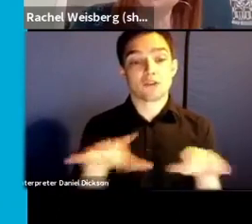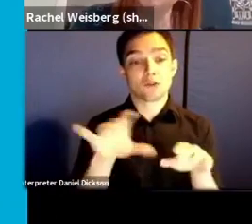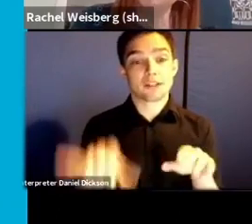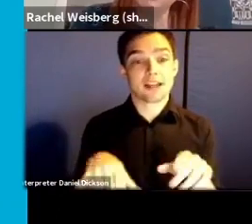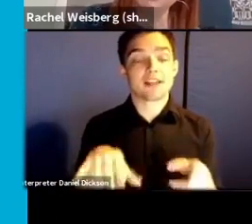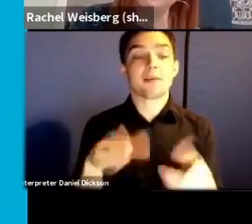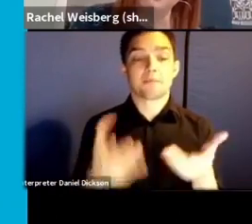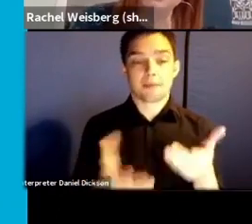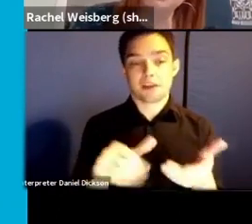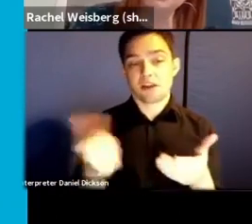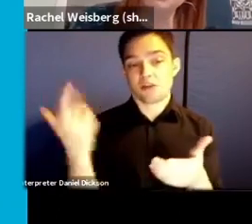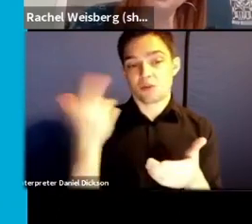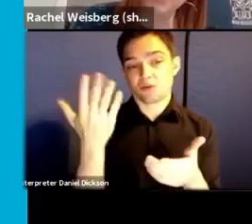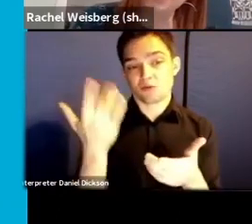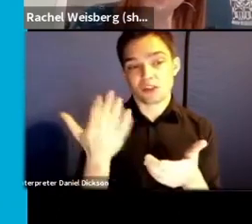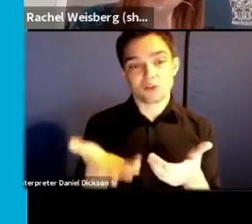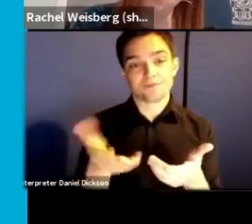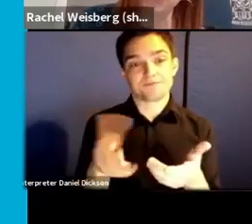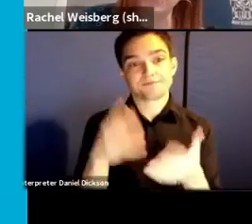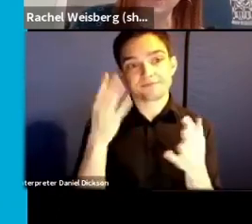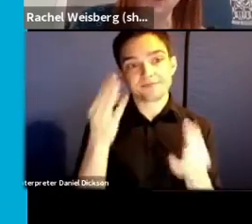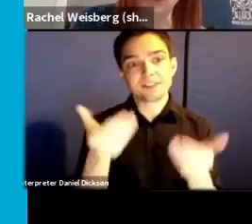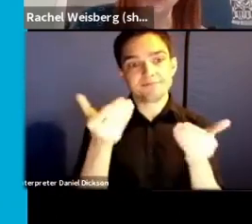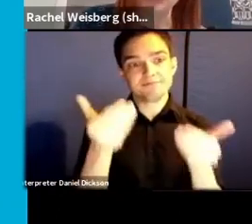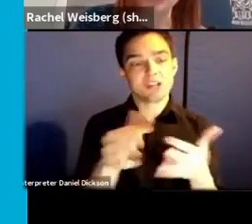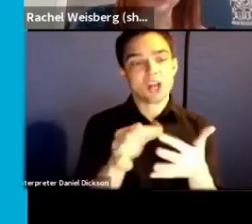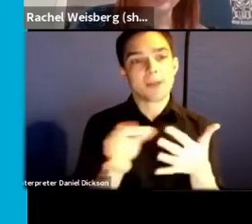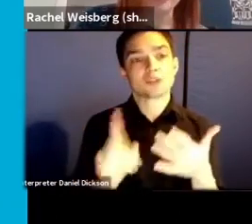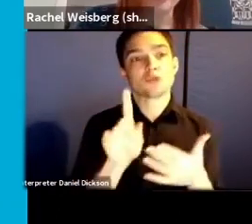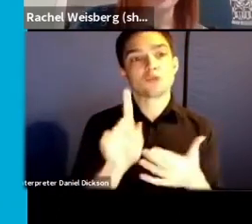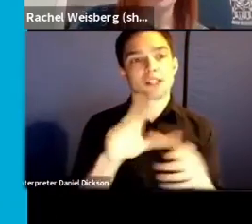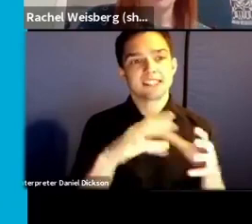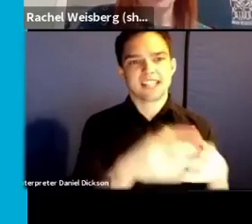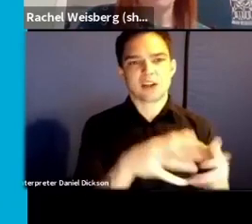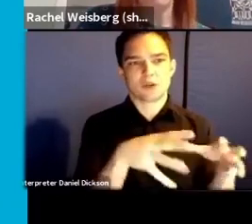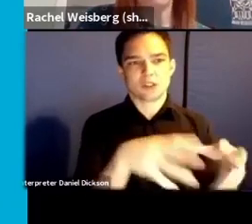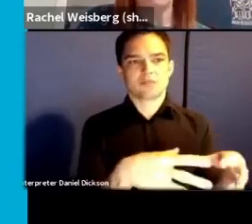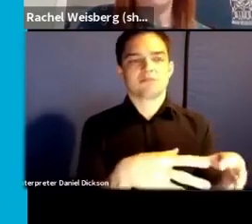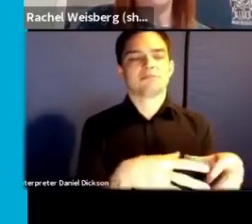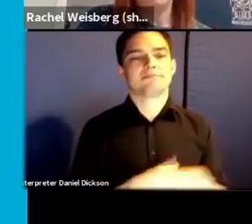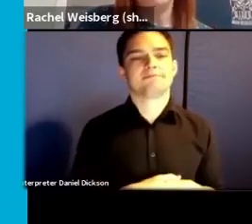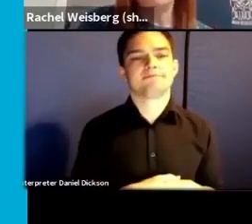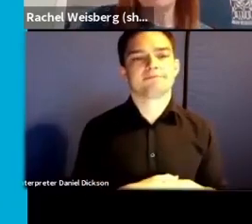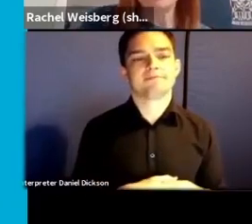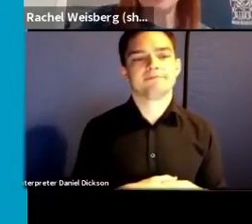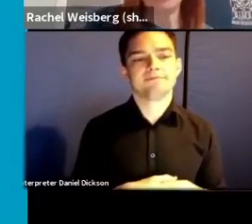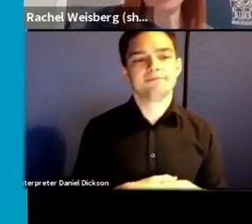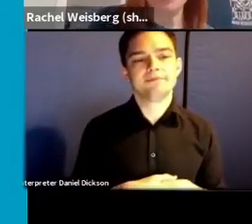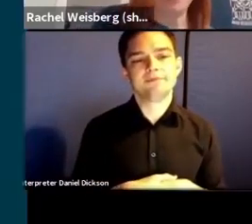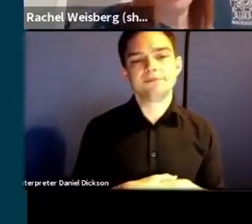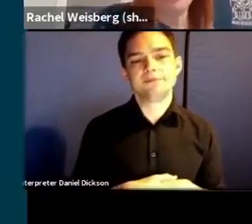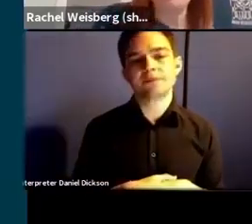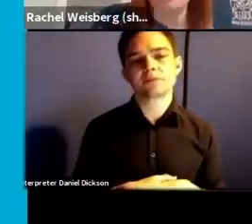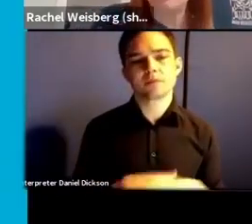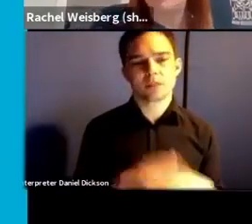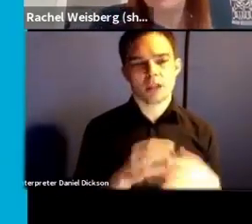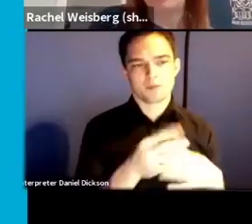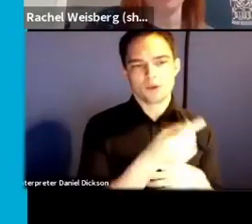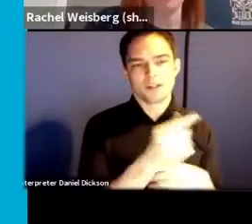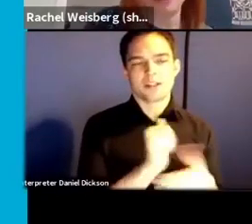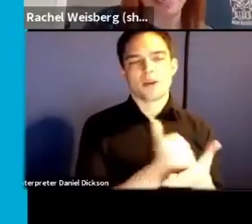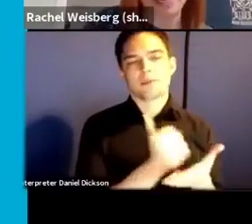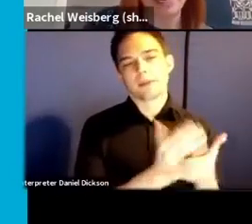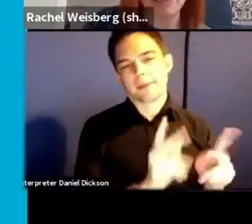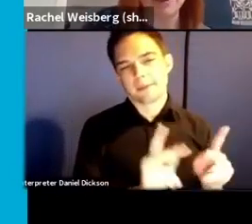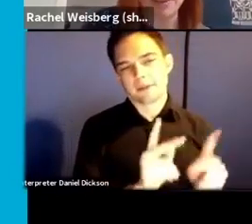be a reason you want to kind of opt into this option 1 category. Okay, so that's option 1. It'll help some people.